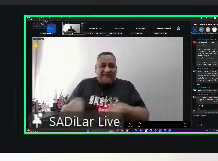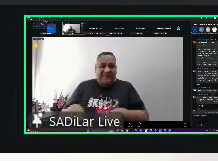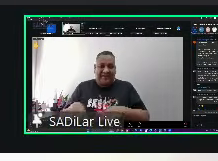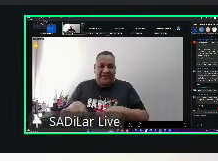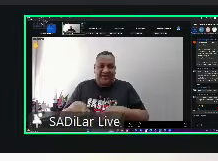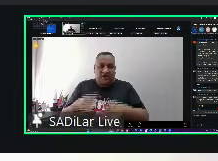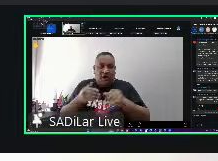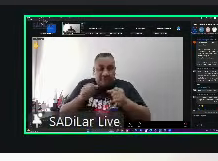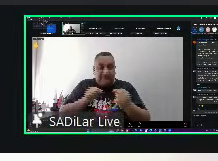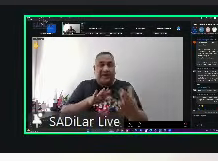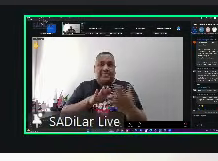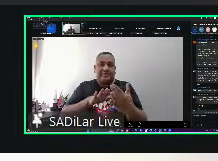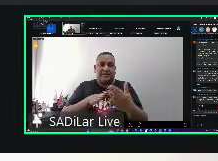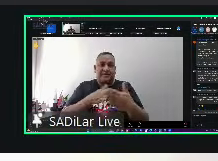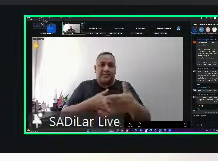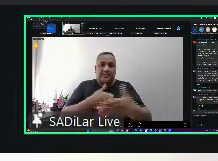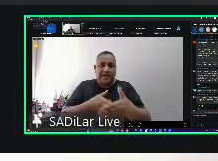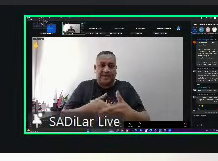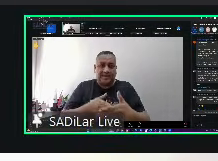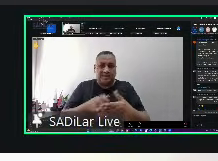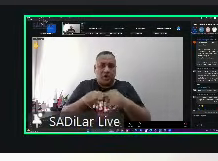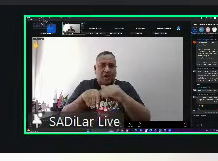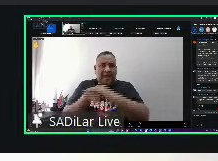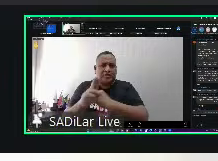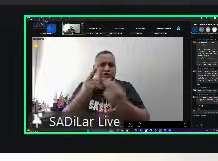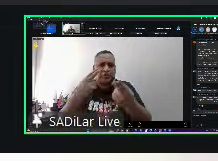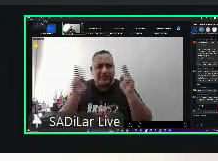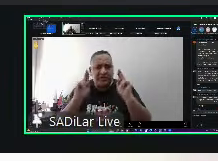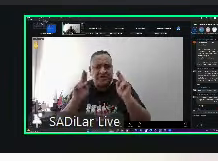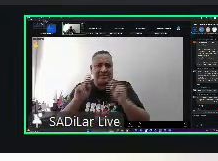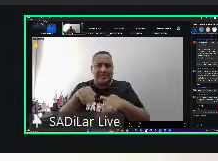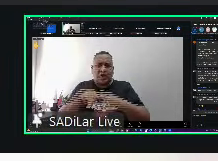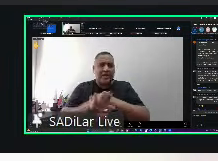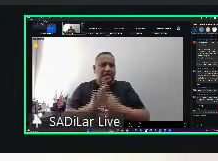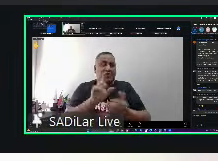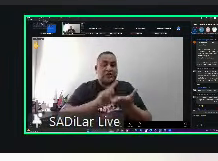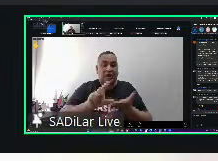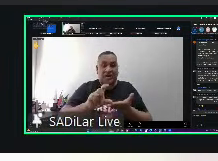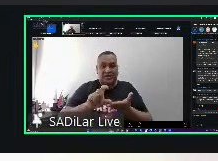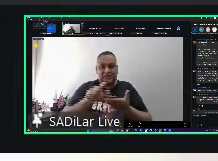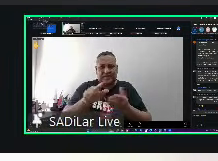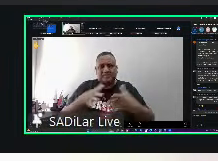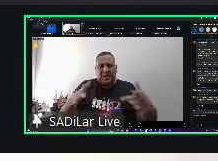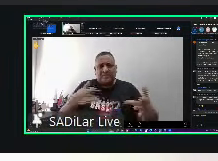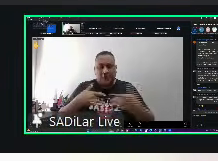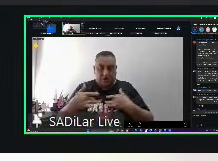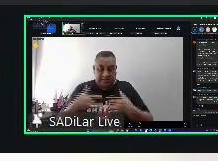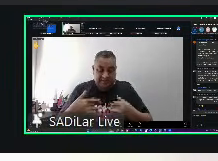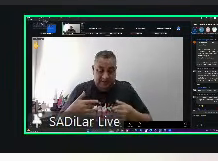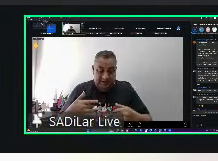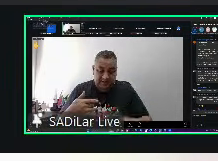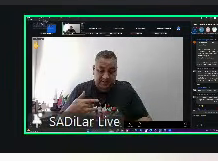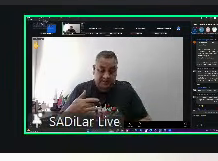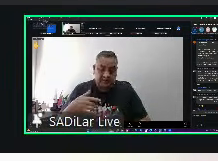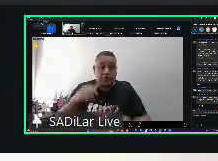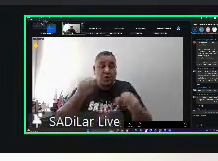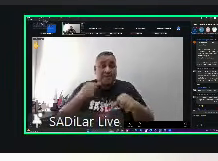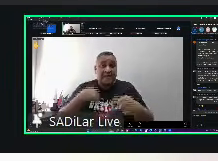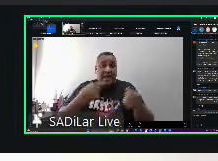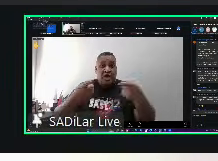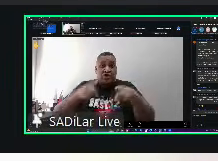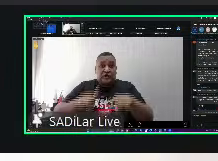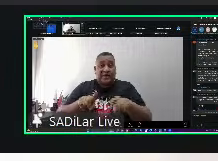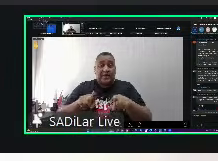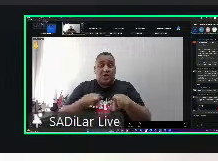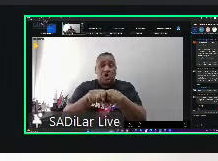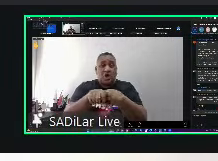that medically children are being referred for assistance, but currently these are the barriers that children are facing. Also with